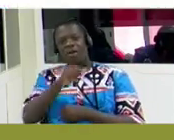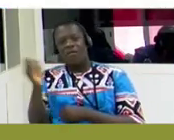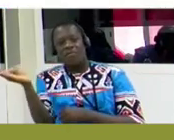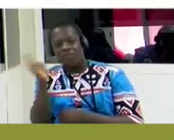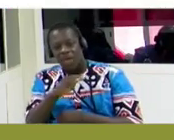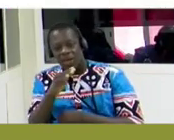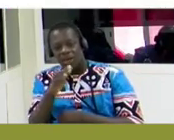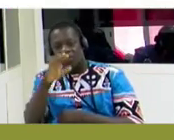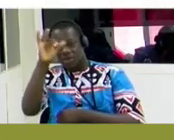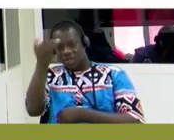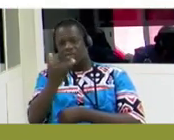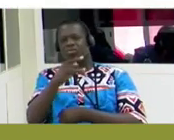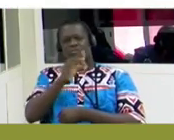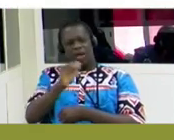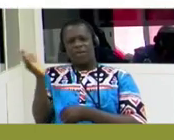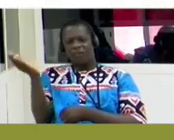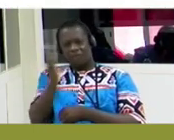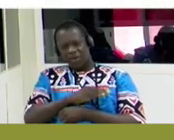lying.